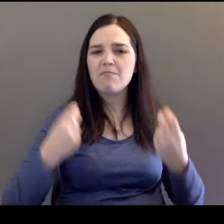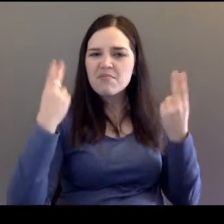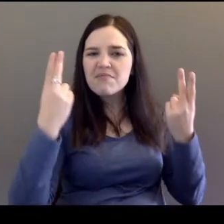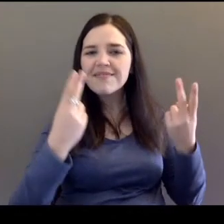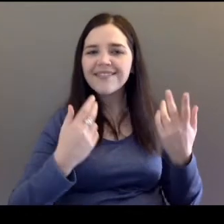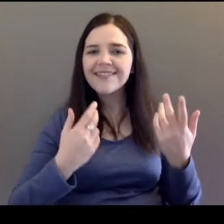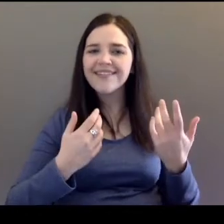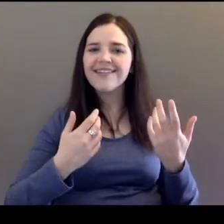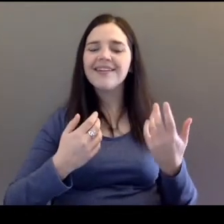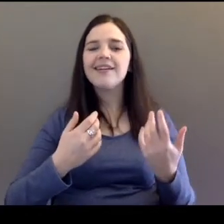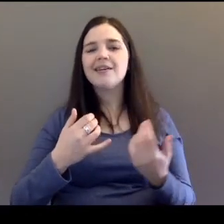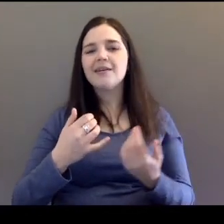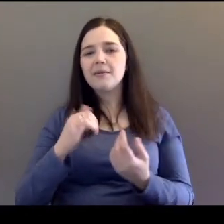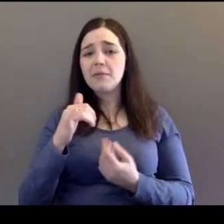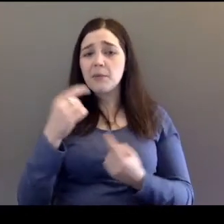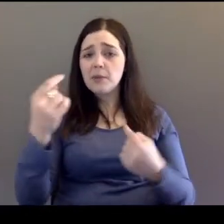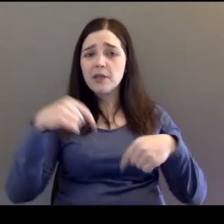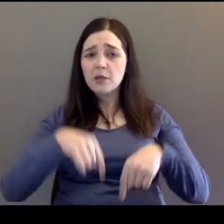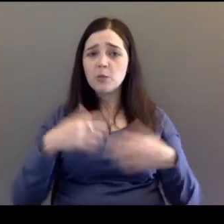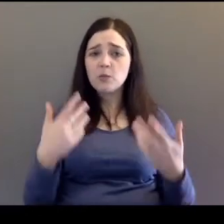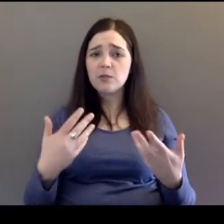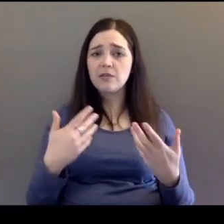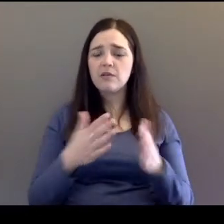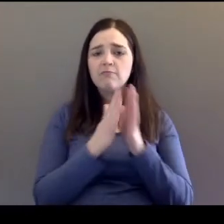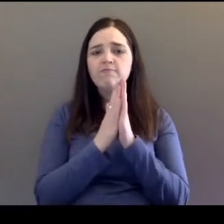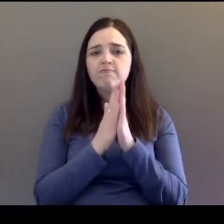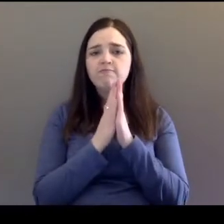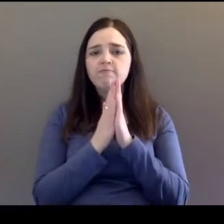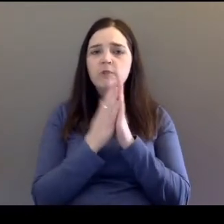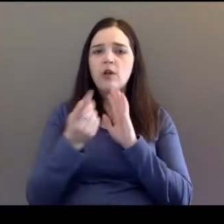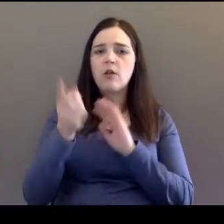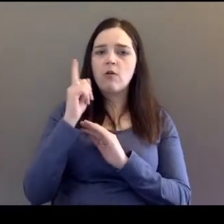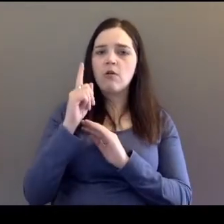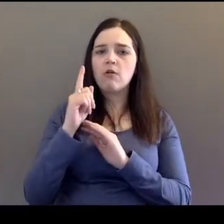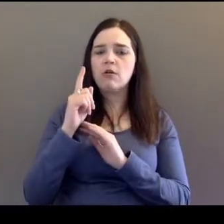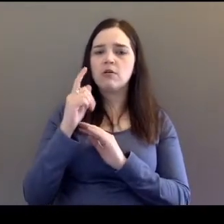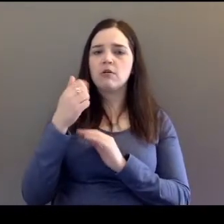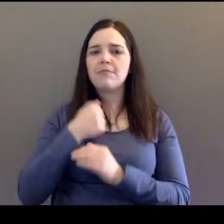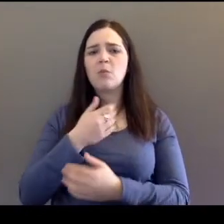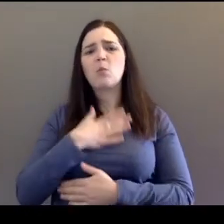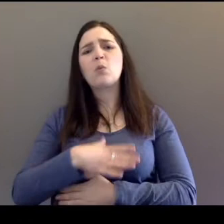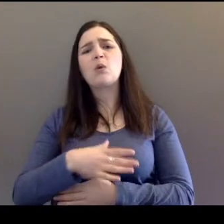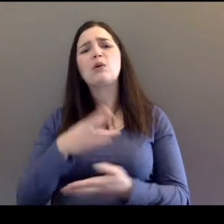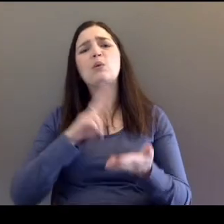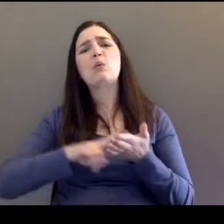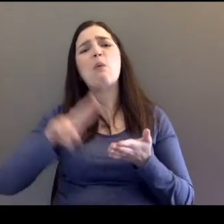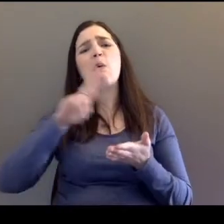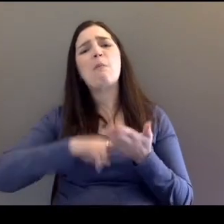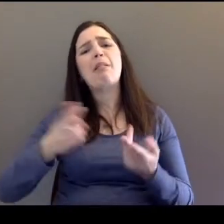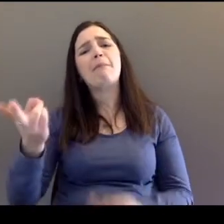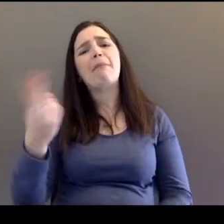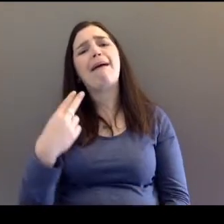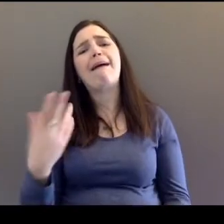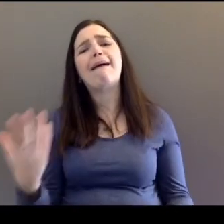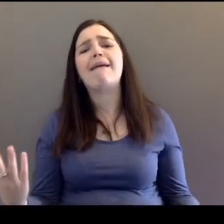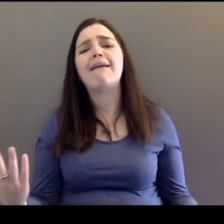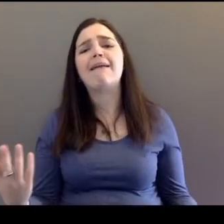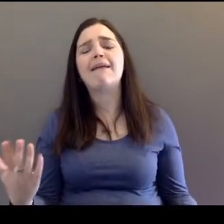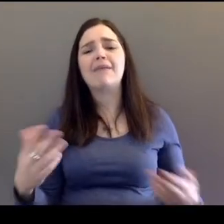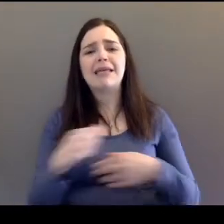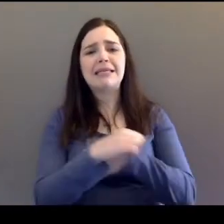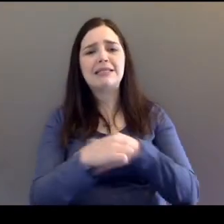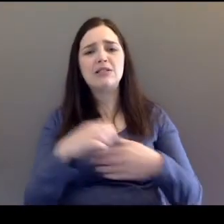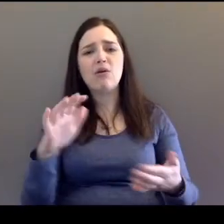And we might well come today and pray, Lord, give me back my normality. Give me back my Easter